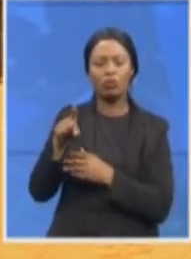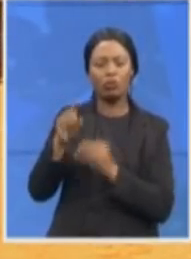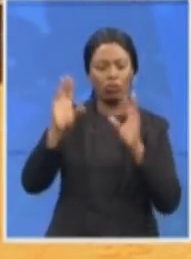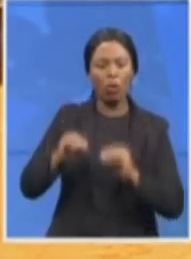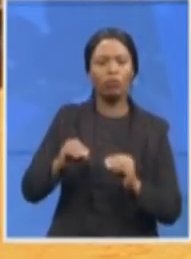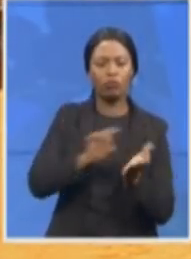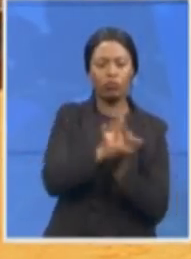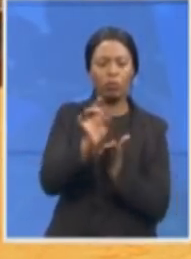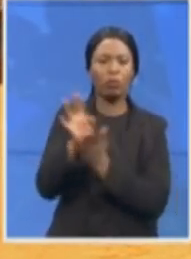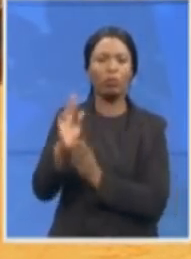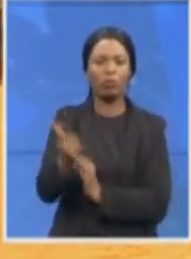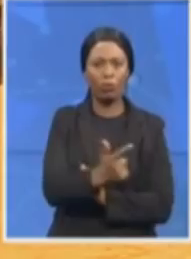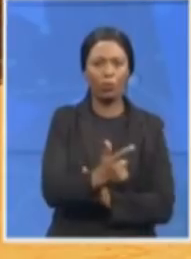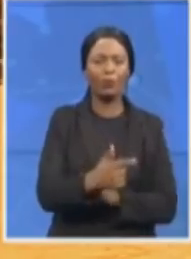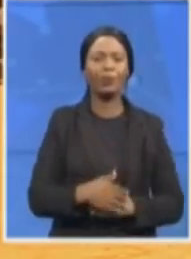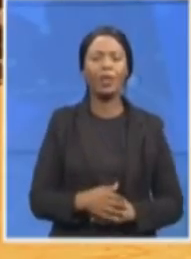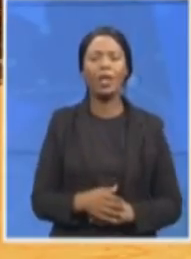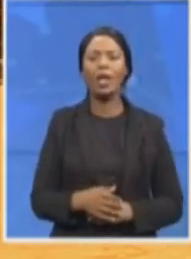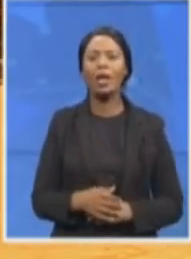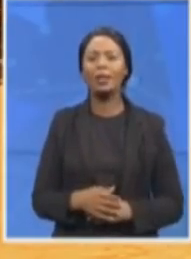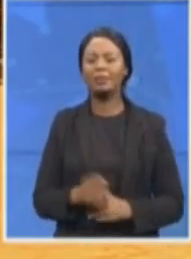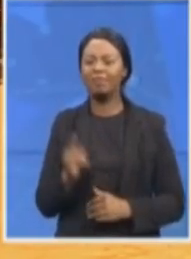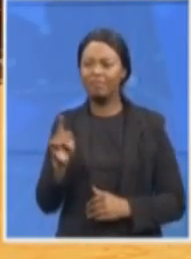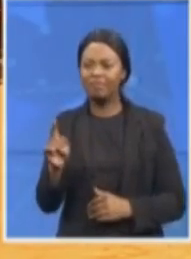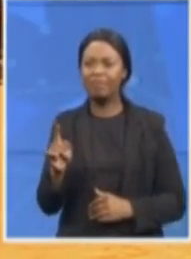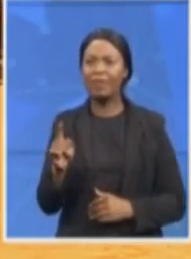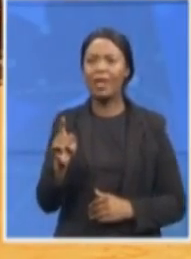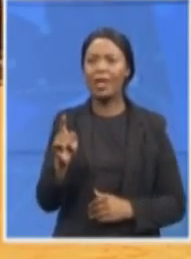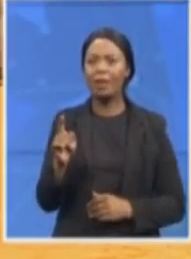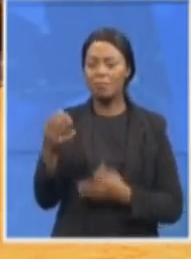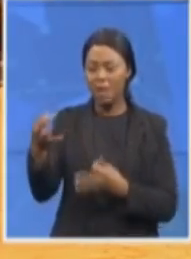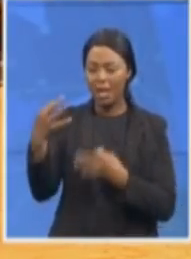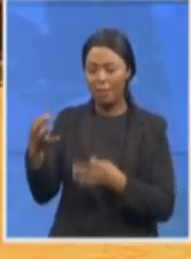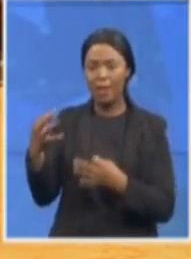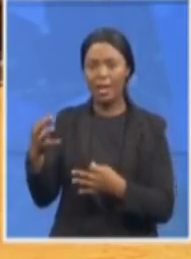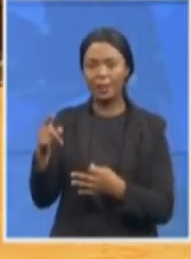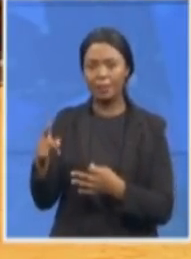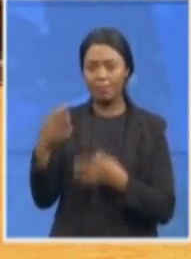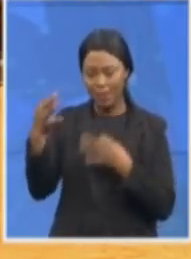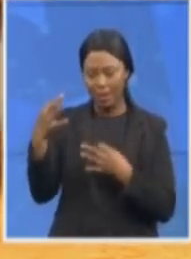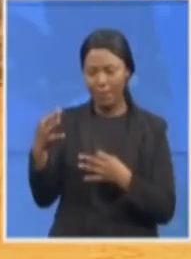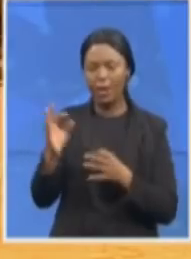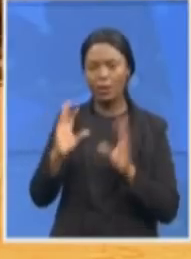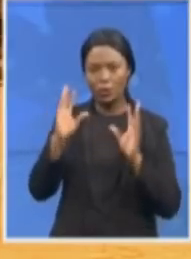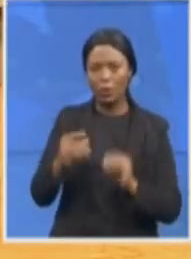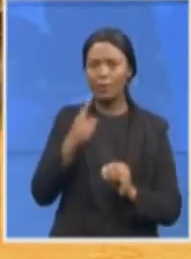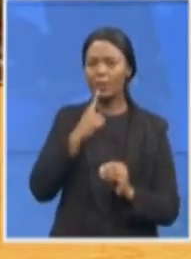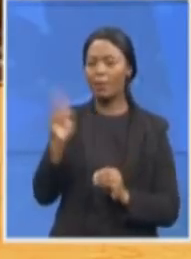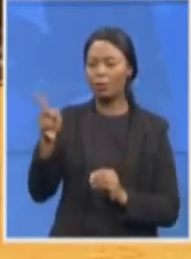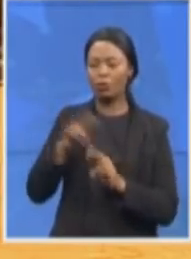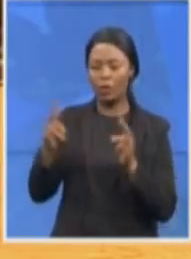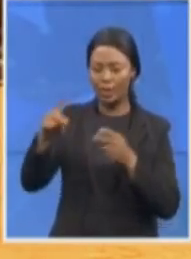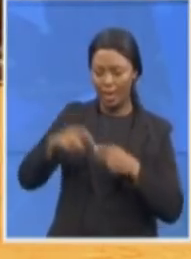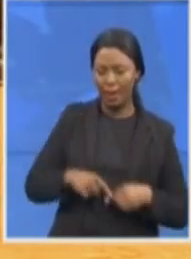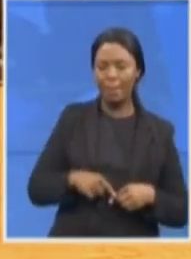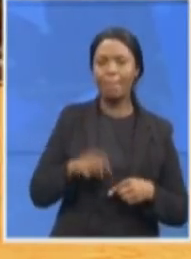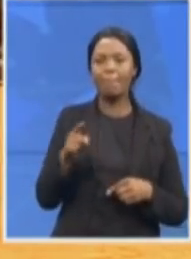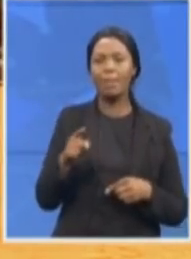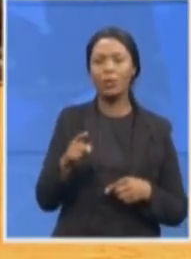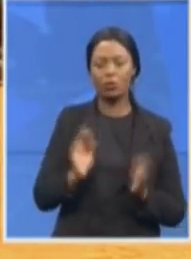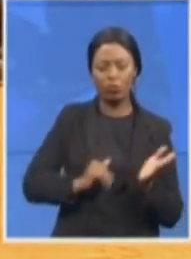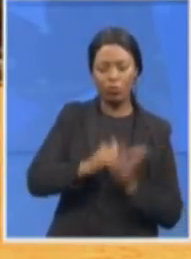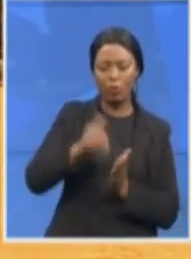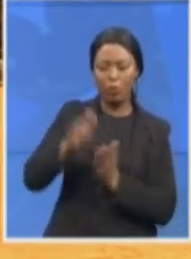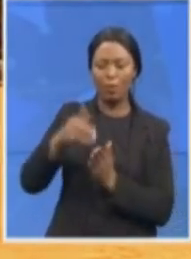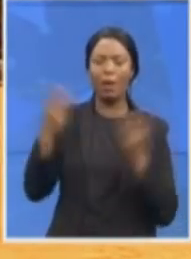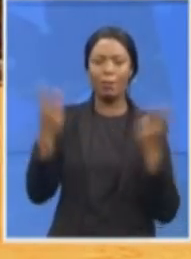got that paper that it stopped them that they mustn't come and demolish Cook. They said they cannot take that court process. Why?